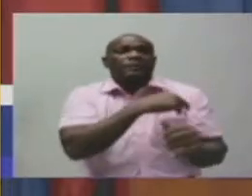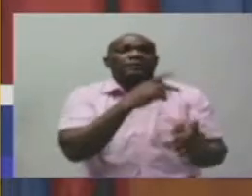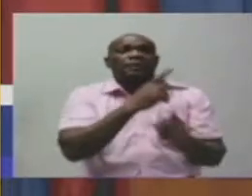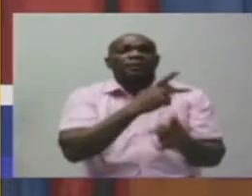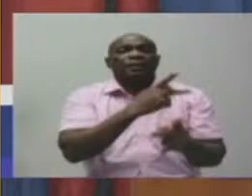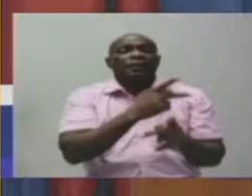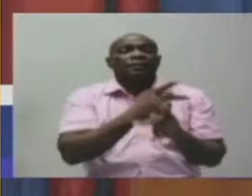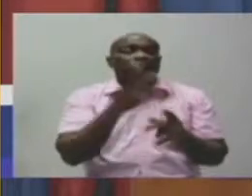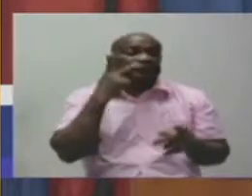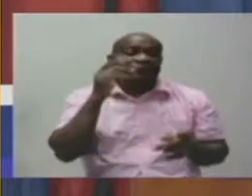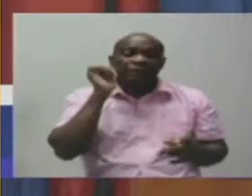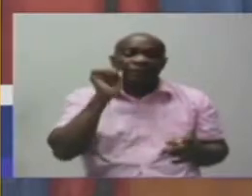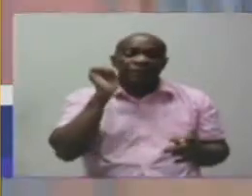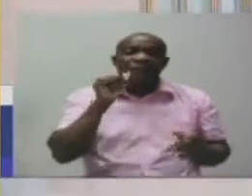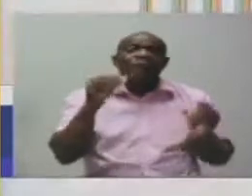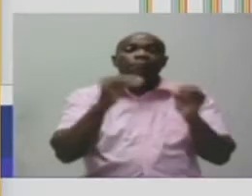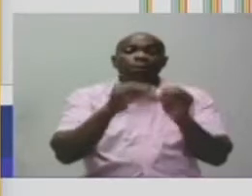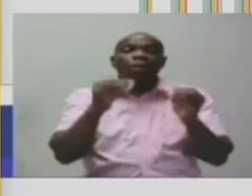a trend.